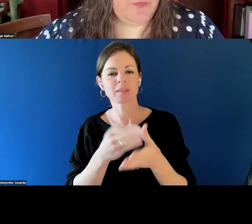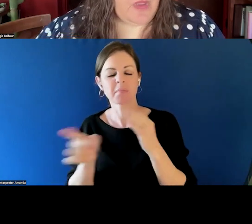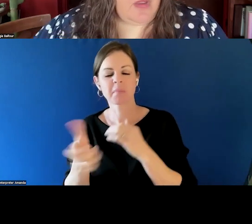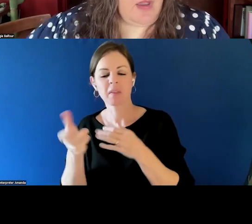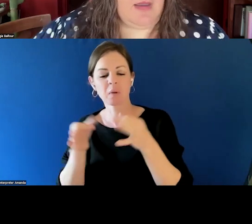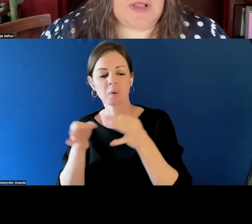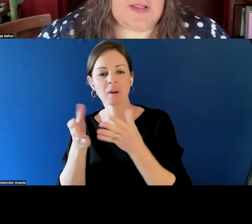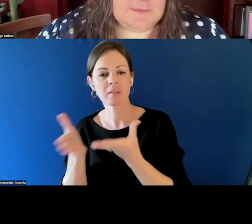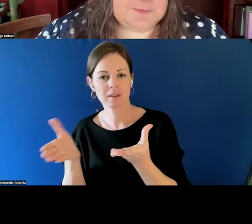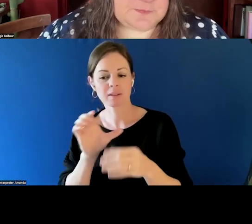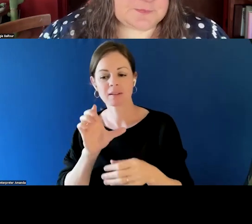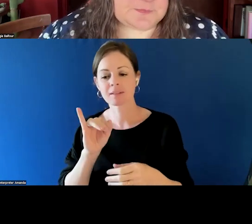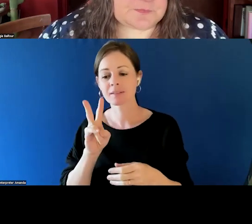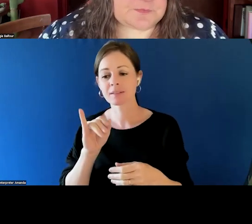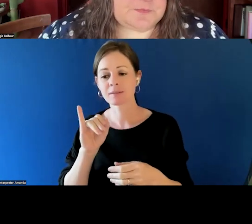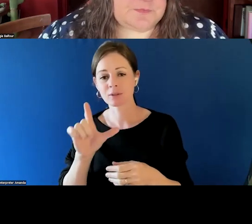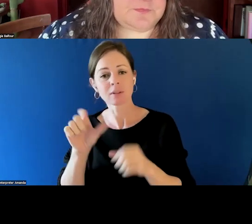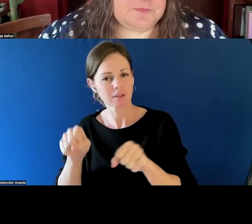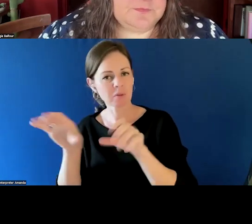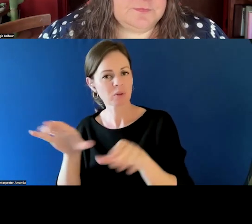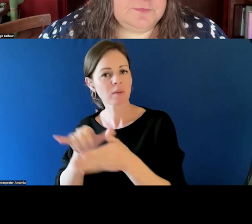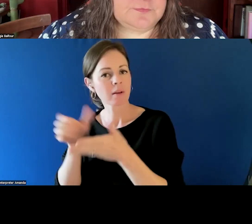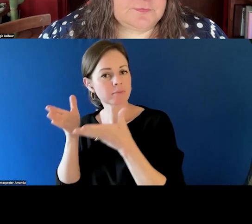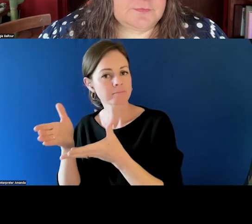there too. Next slide.